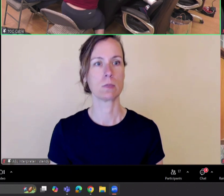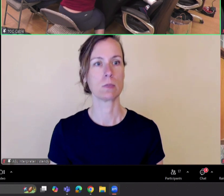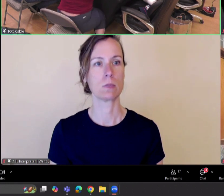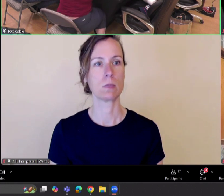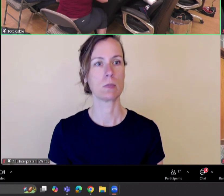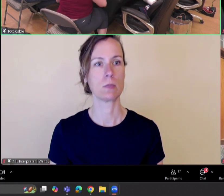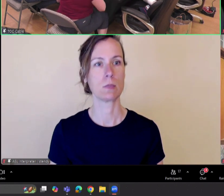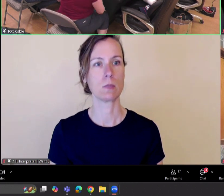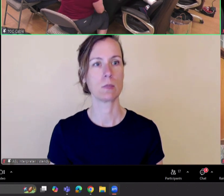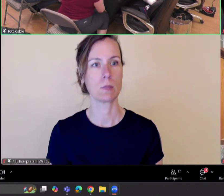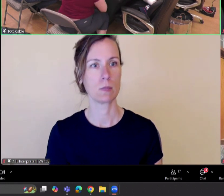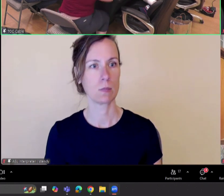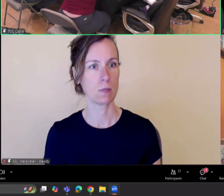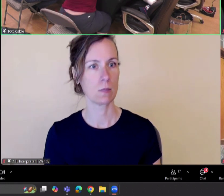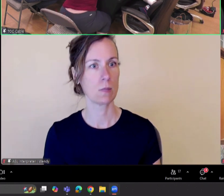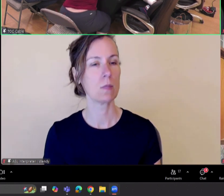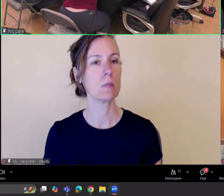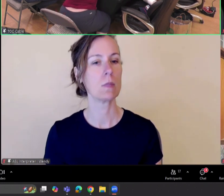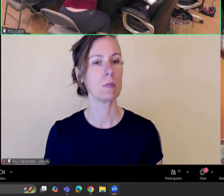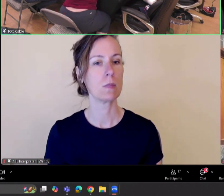Hi, I'll be brief. Lane Thompson.